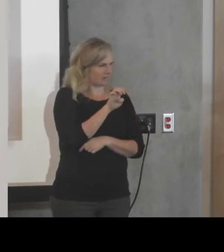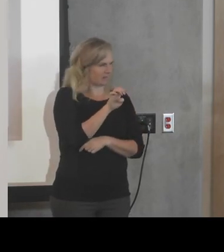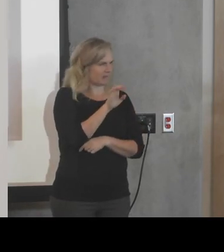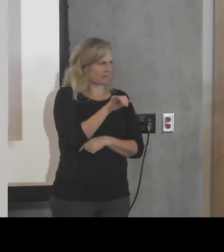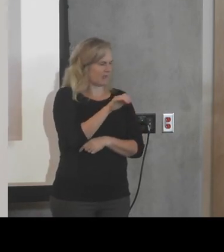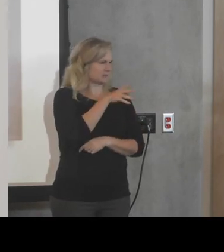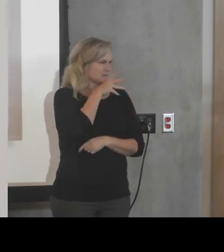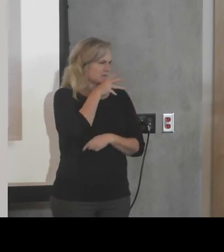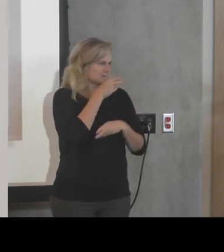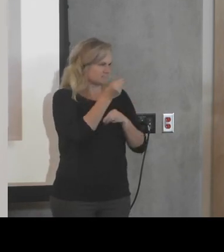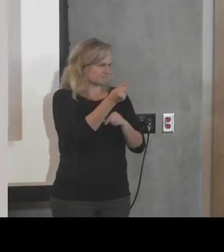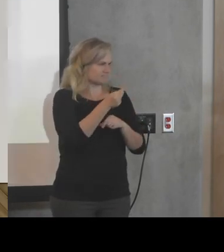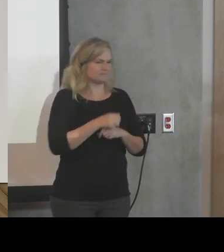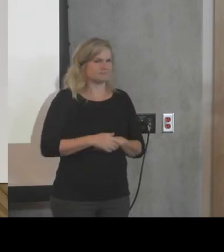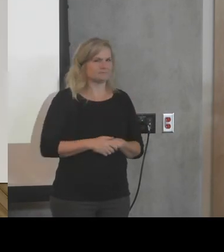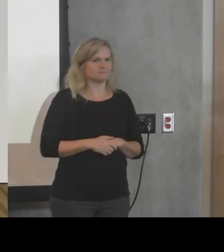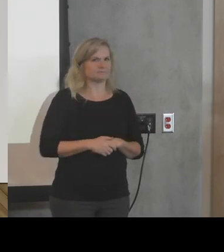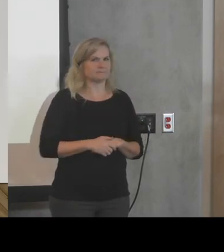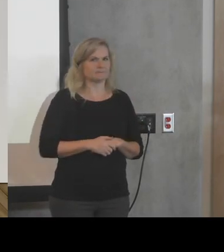piece.